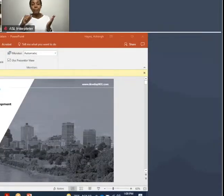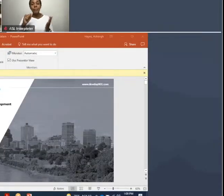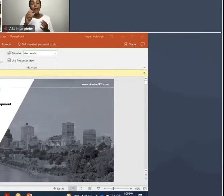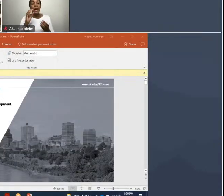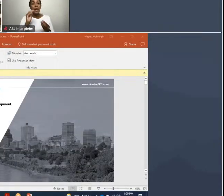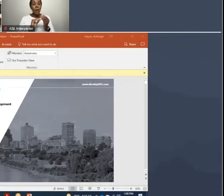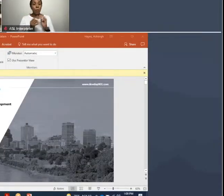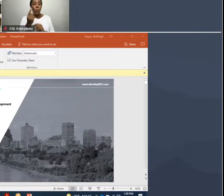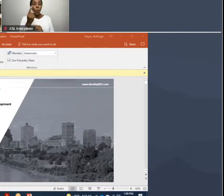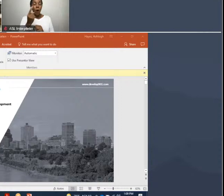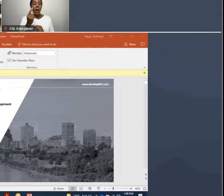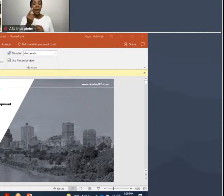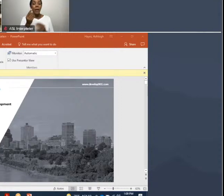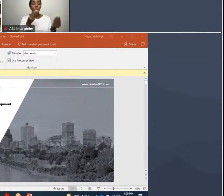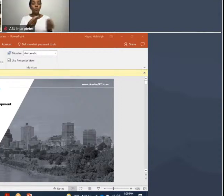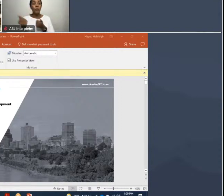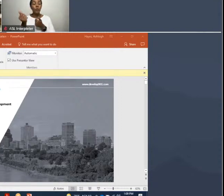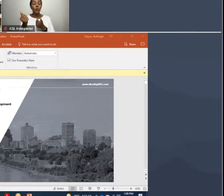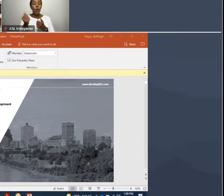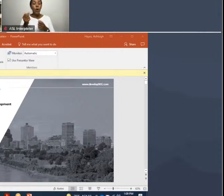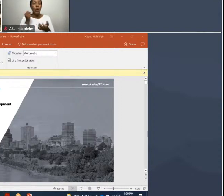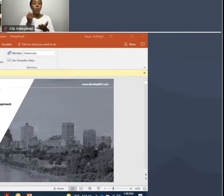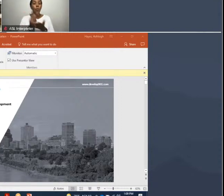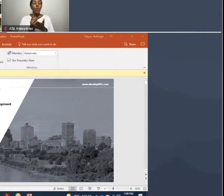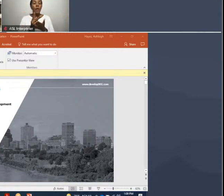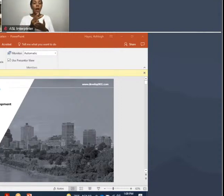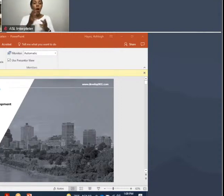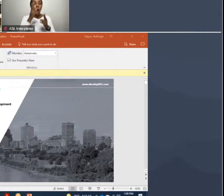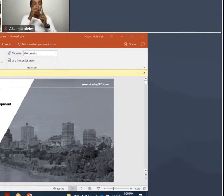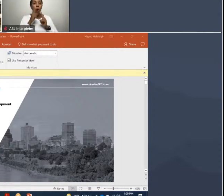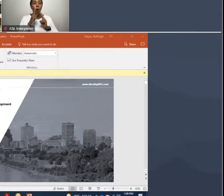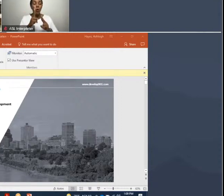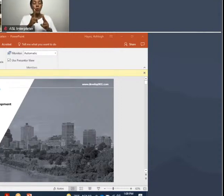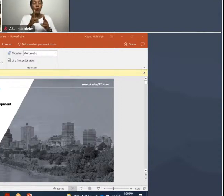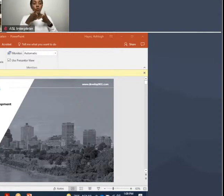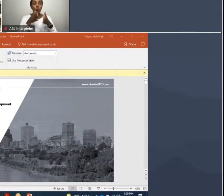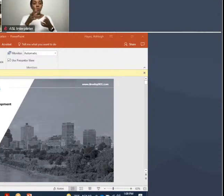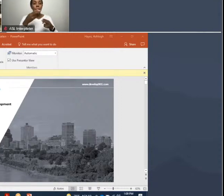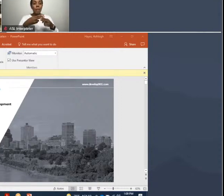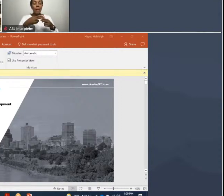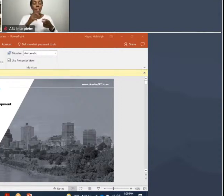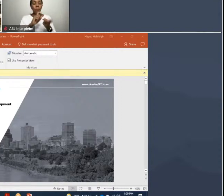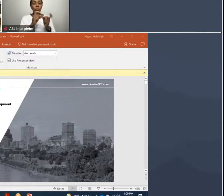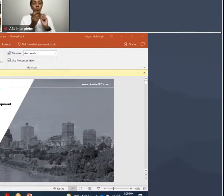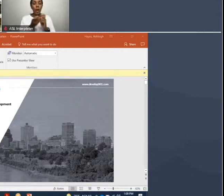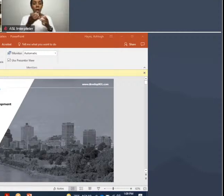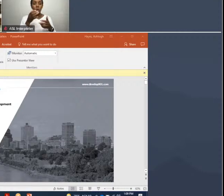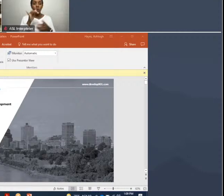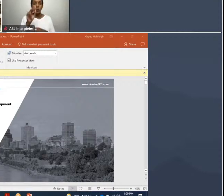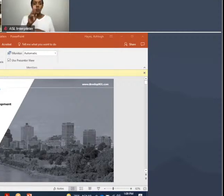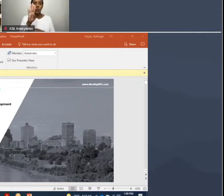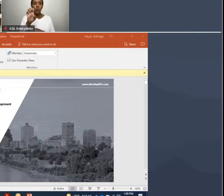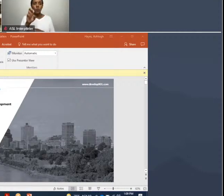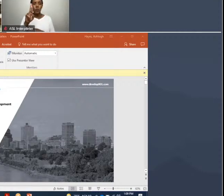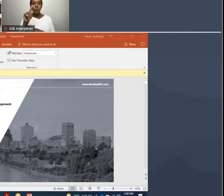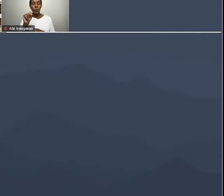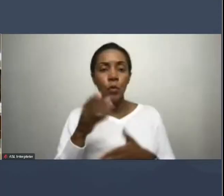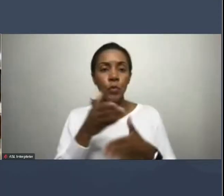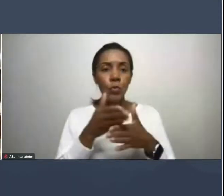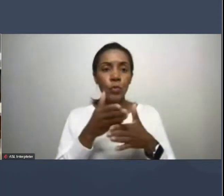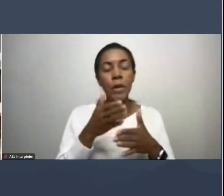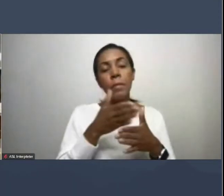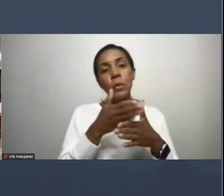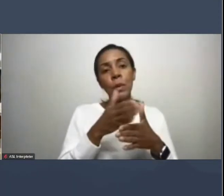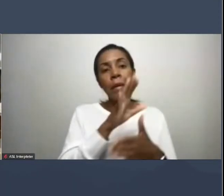1 is a resolution approving an honorary street name change of Jubert Street between Kansas and Riverside in honor of the